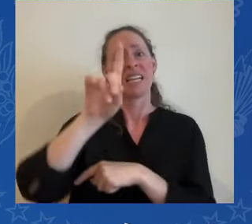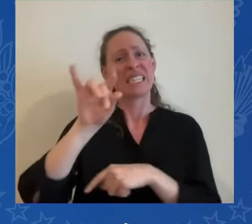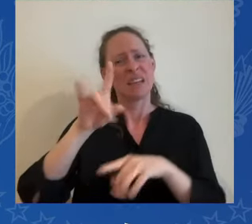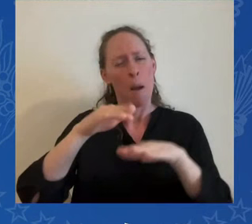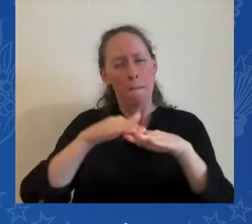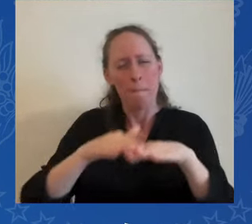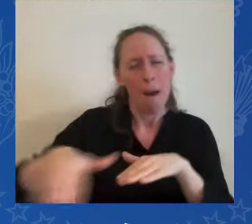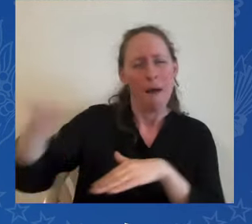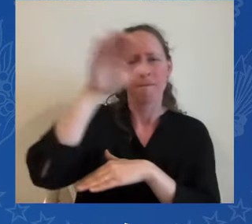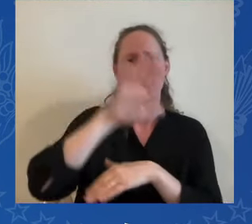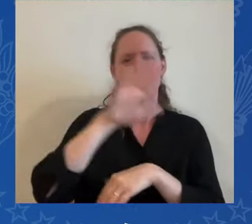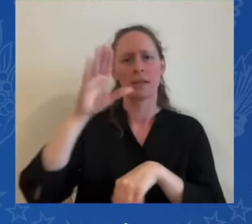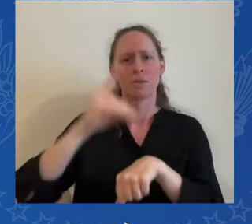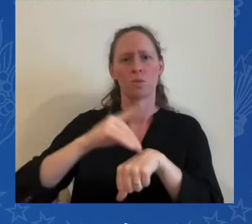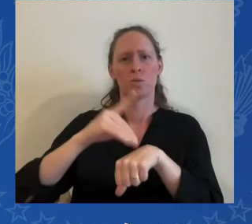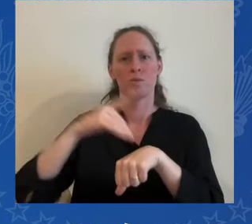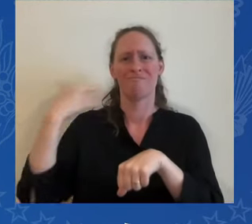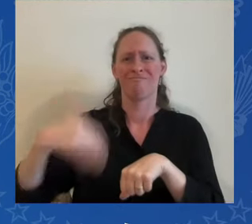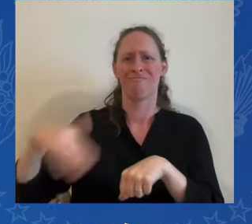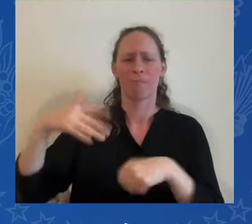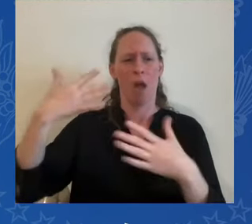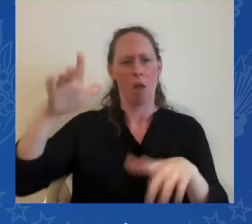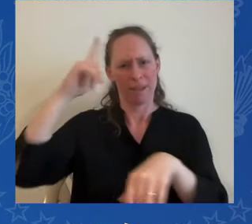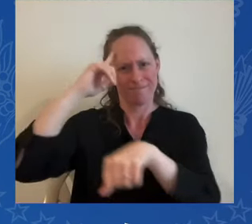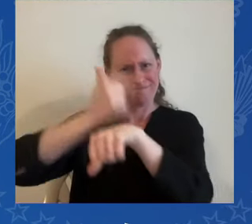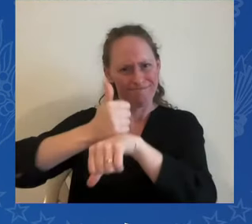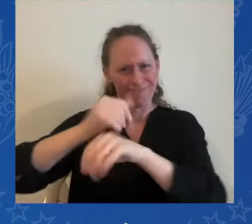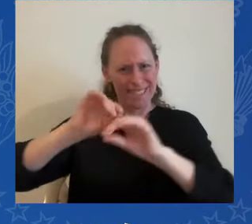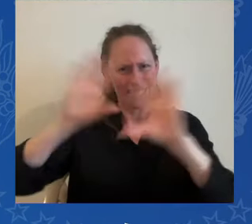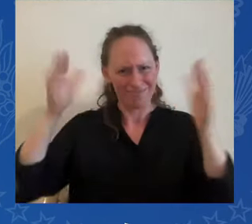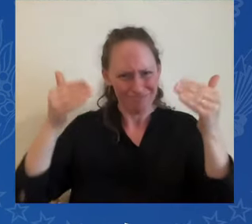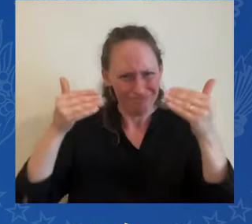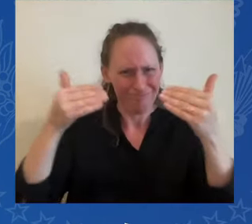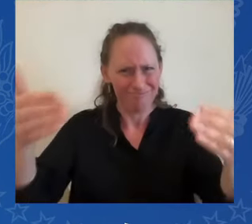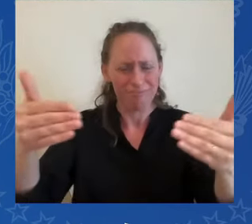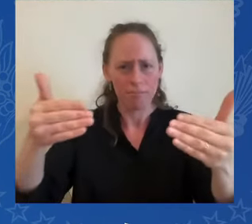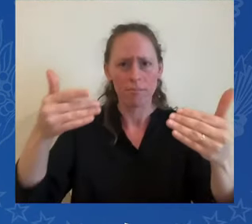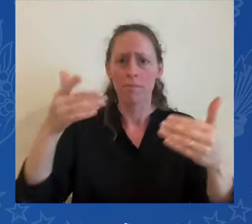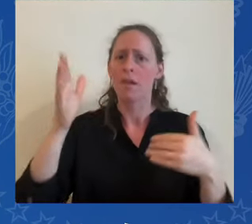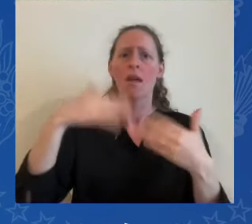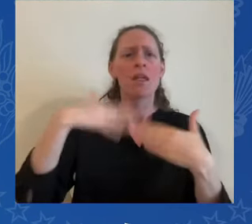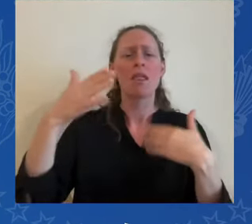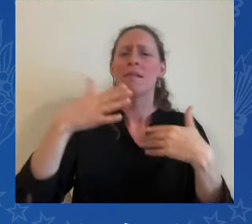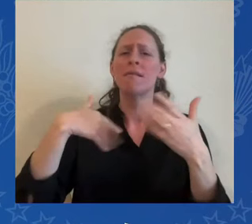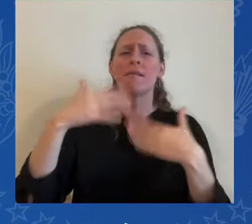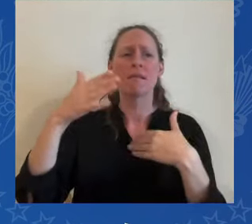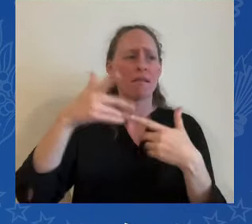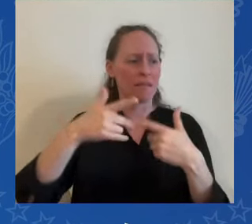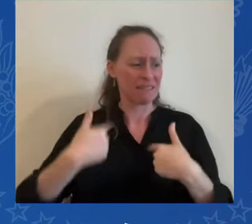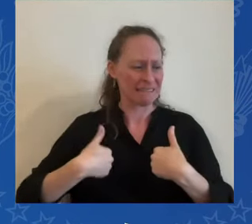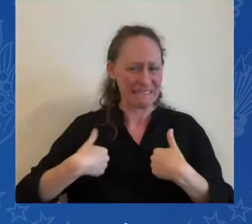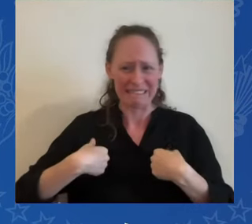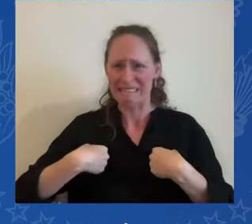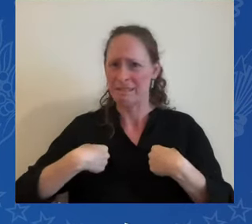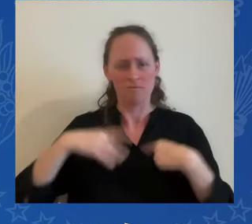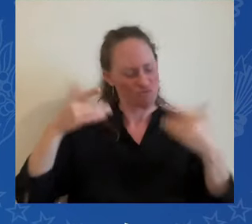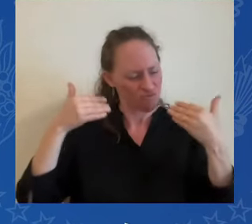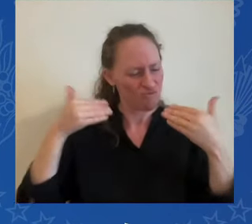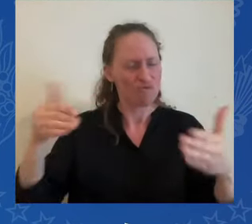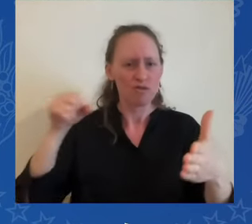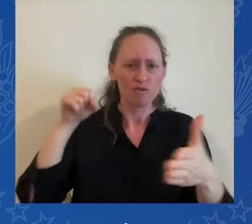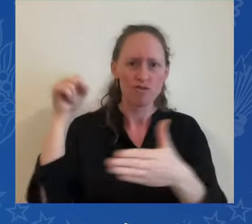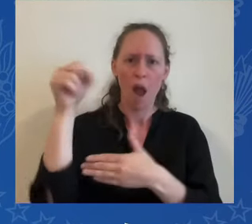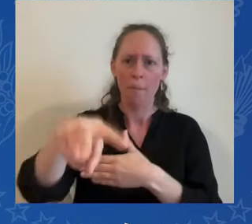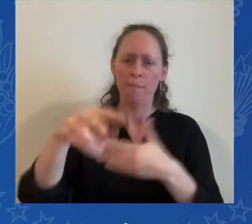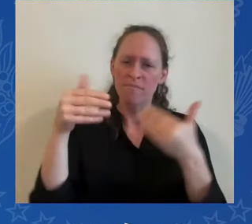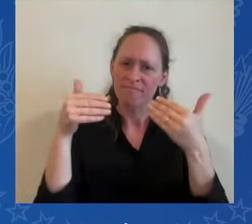and unusual swiftness in action, regardless of his or her personal safety, in an attempt to save or protect a human life. To